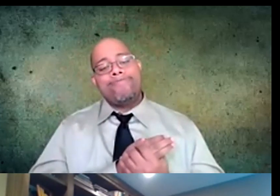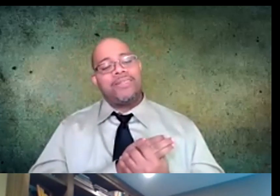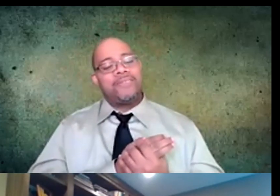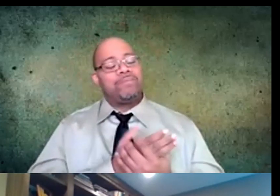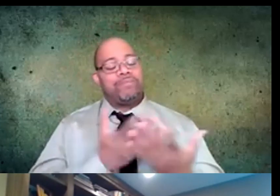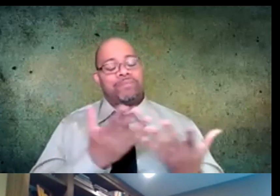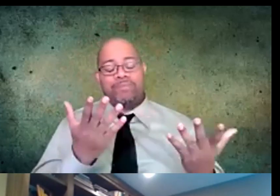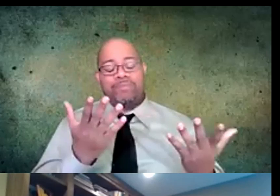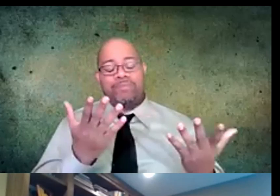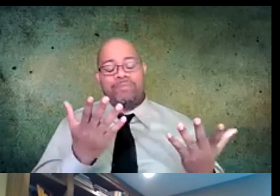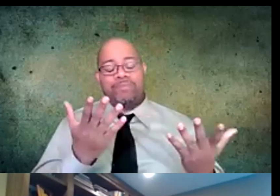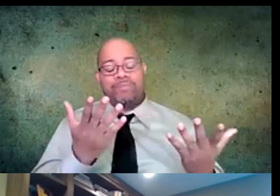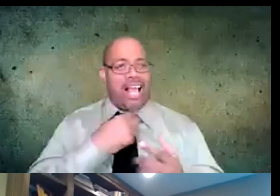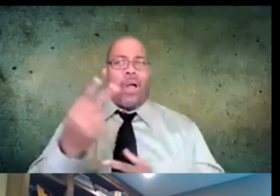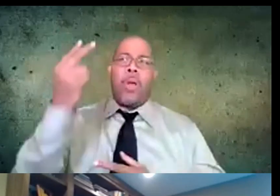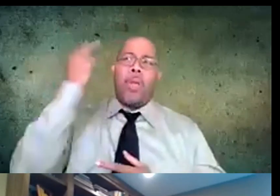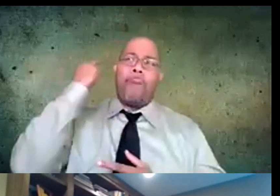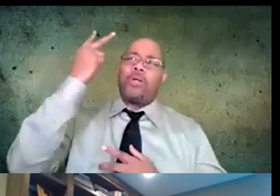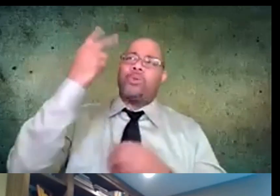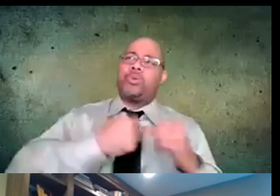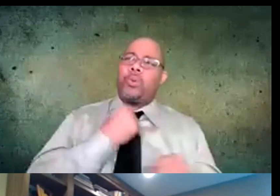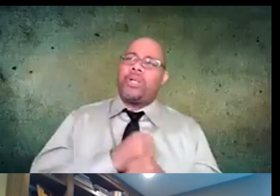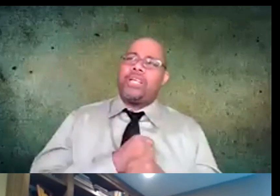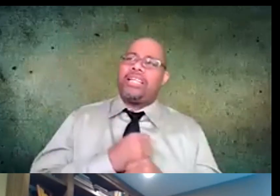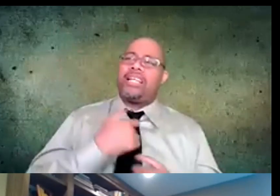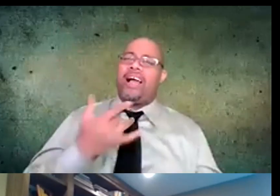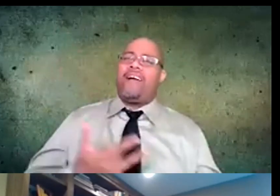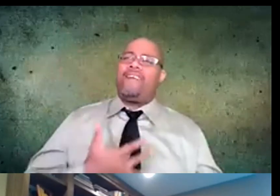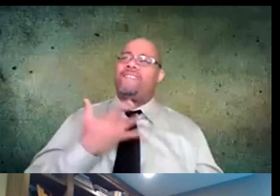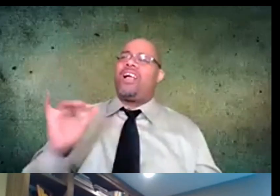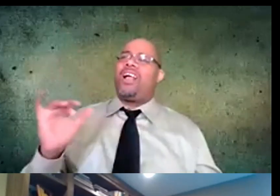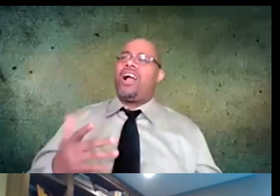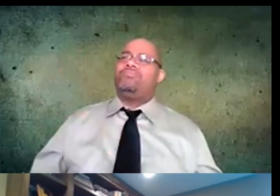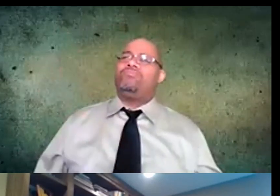I actually kind of, when I look back the 2 years, I feel like